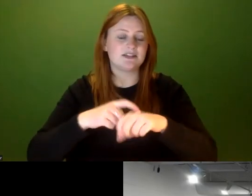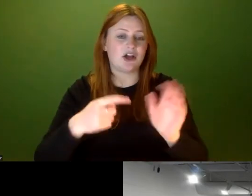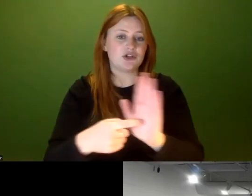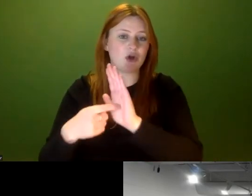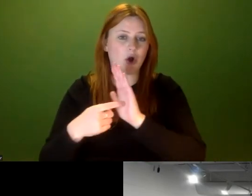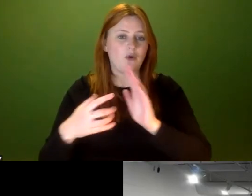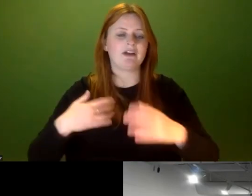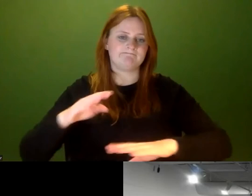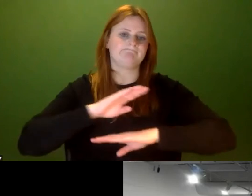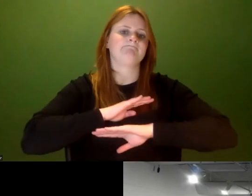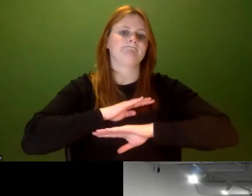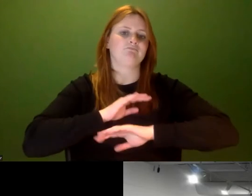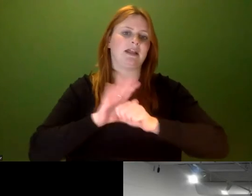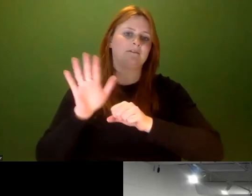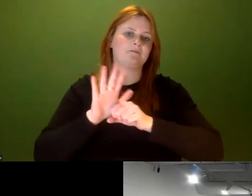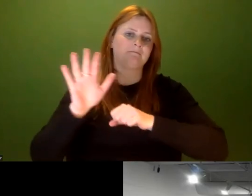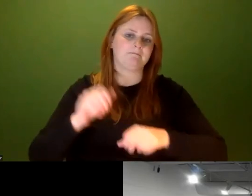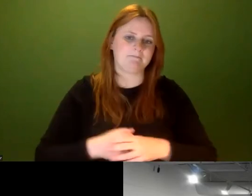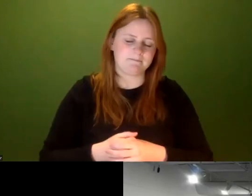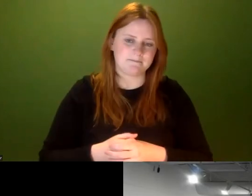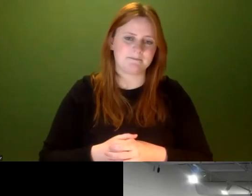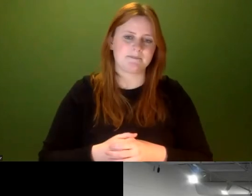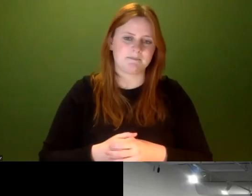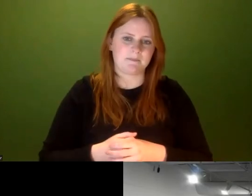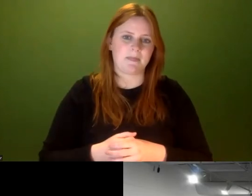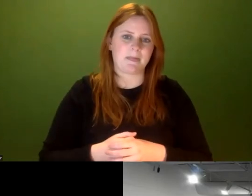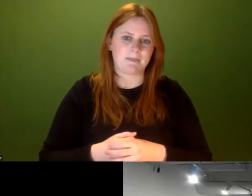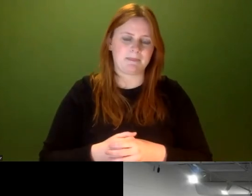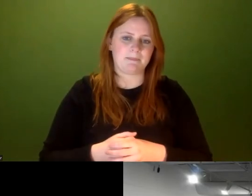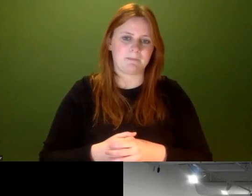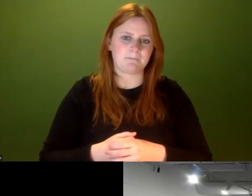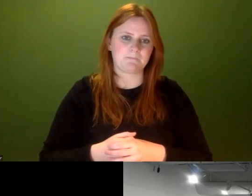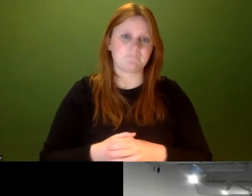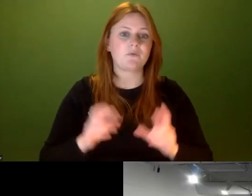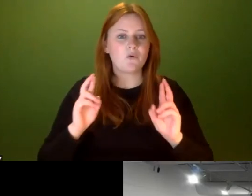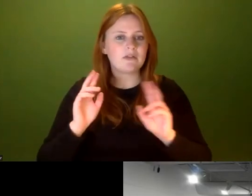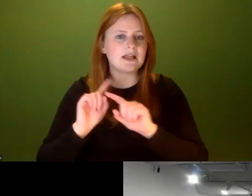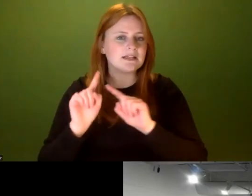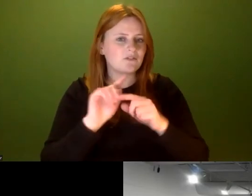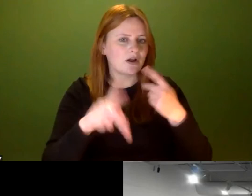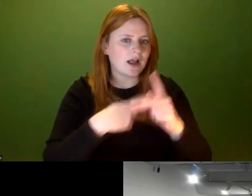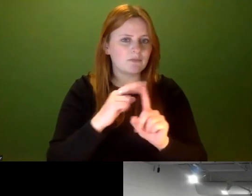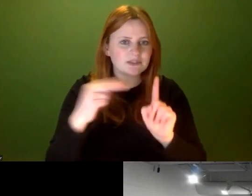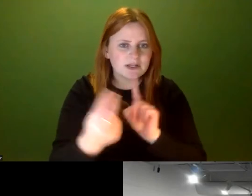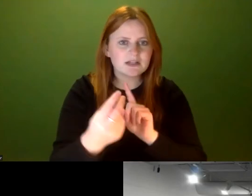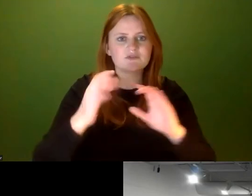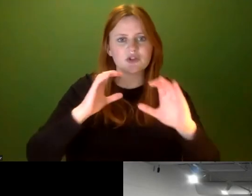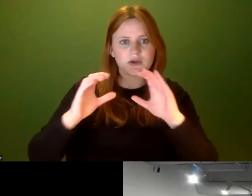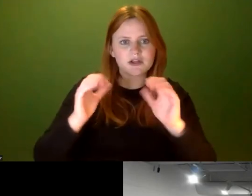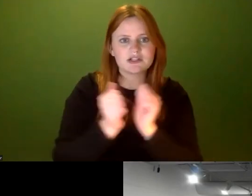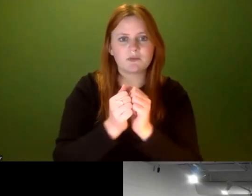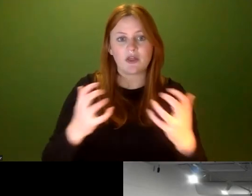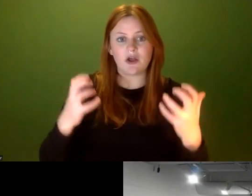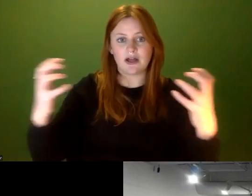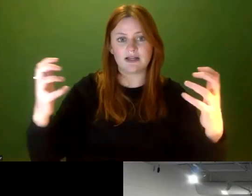satisfied. And hopefully there's been communication with the work and different audiences in that way. Yeah, so thanks,